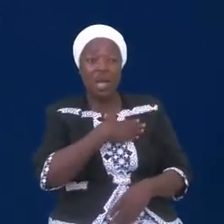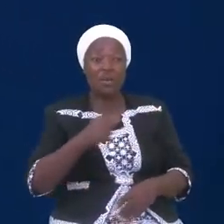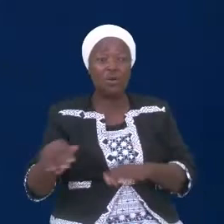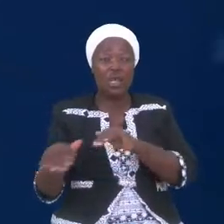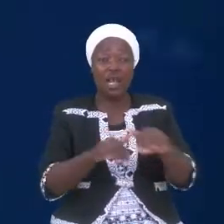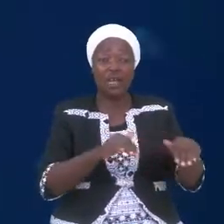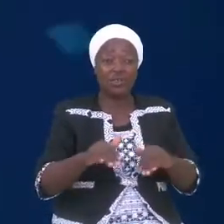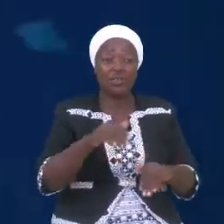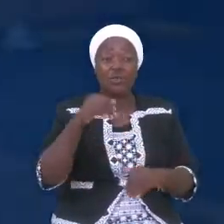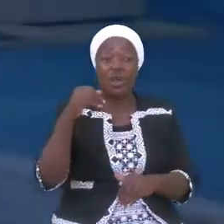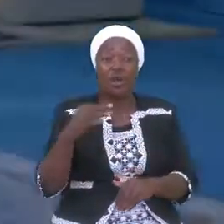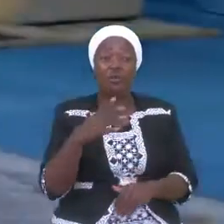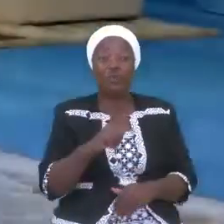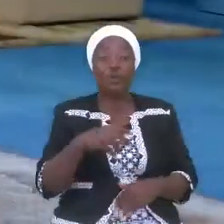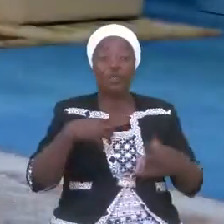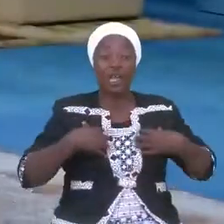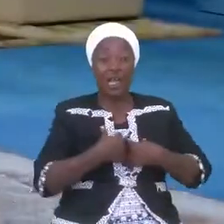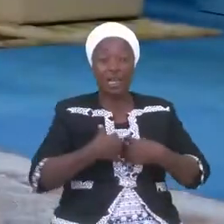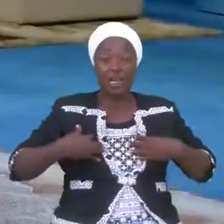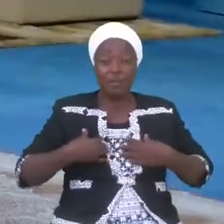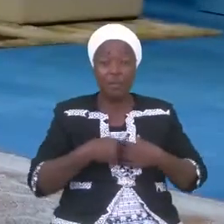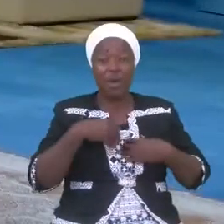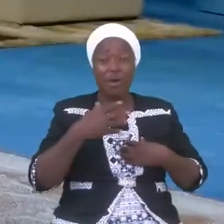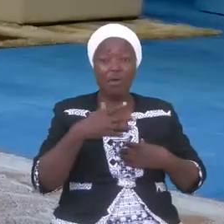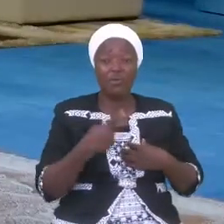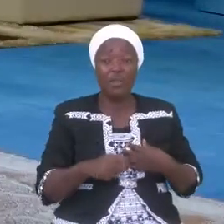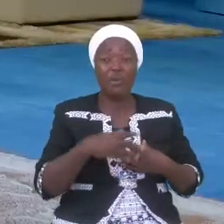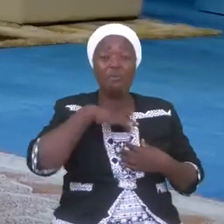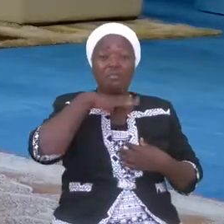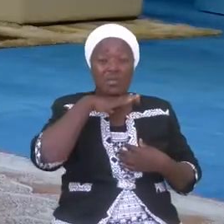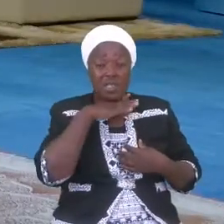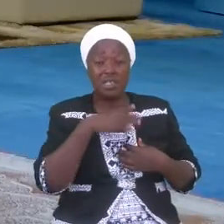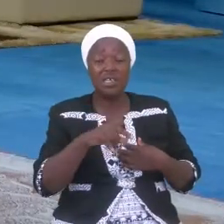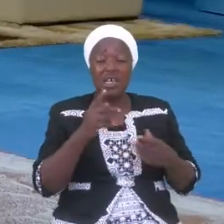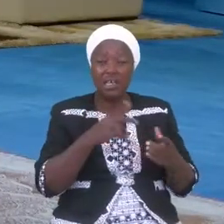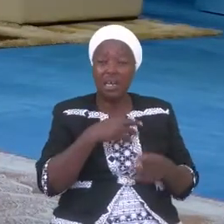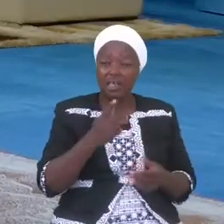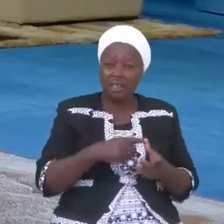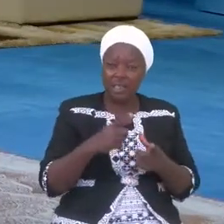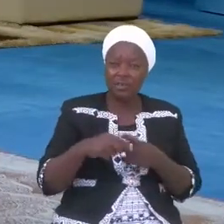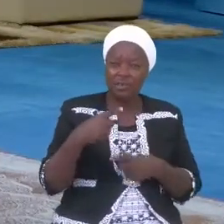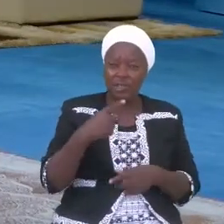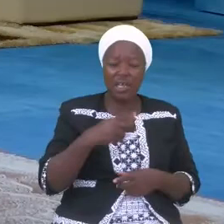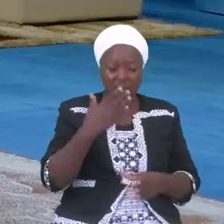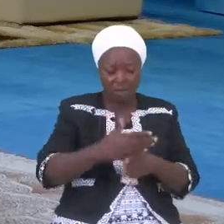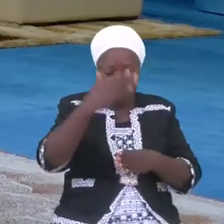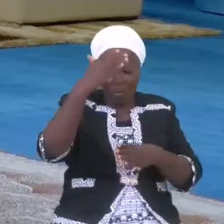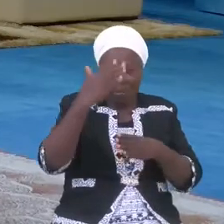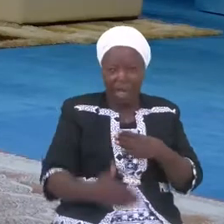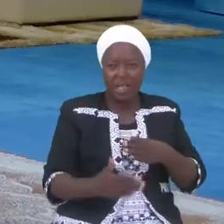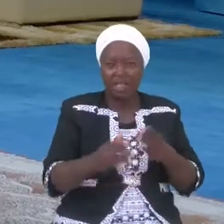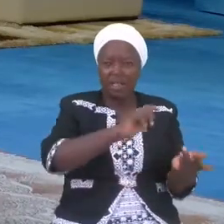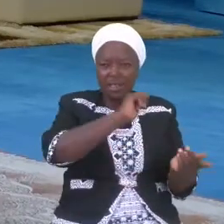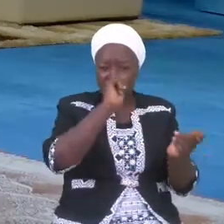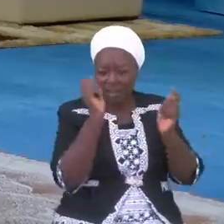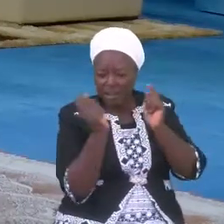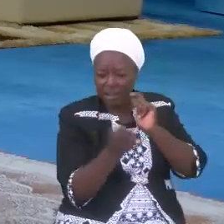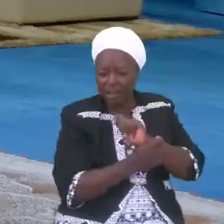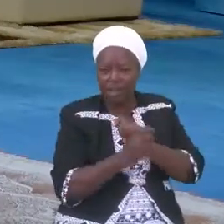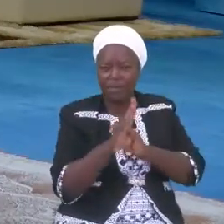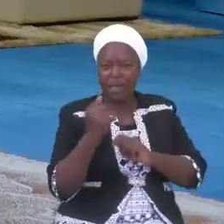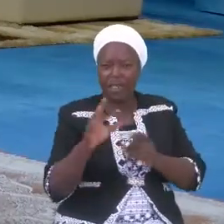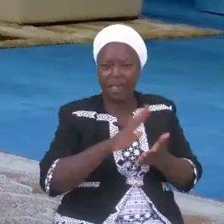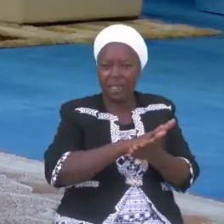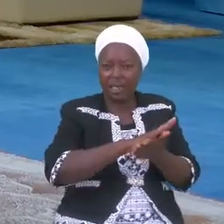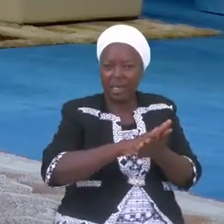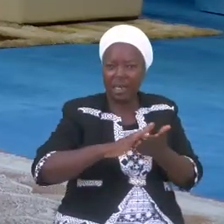action of the animal, of the beast, and then there's a total change by the